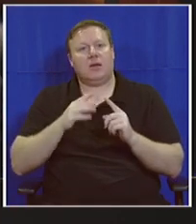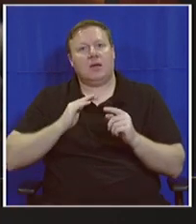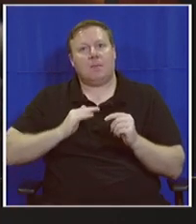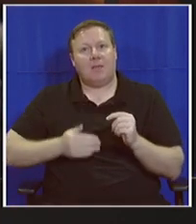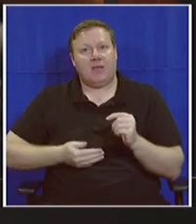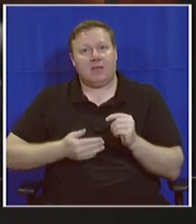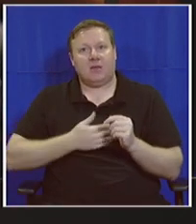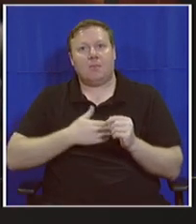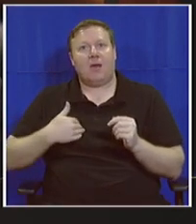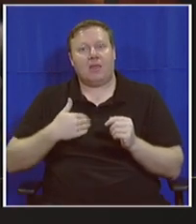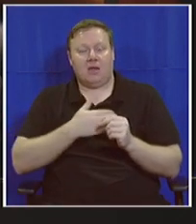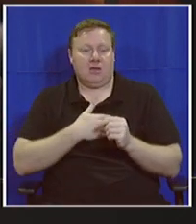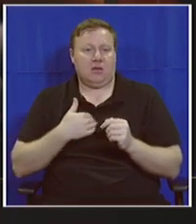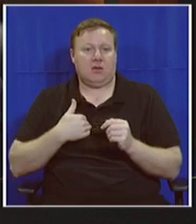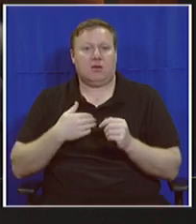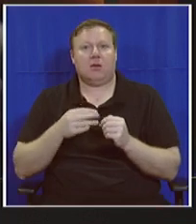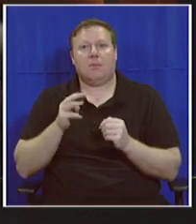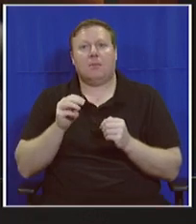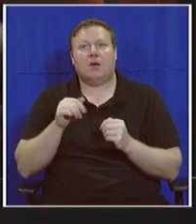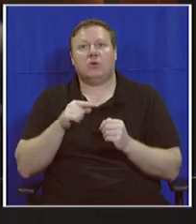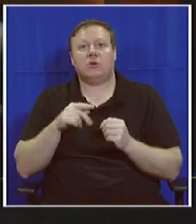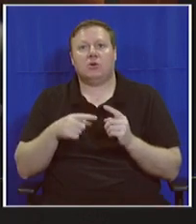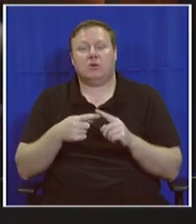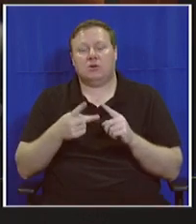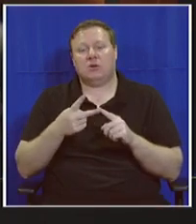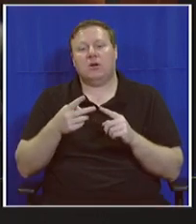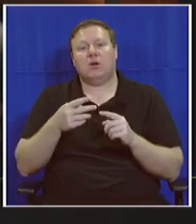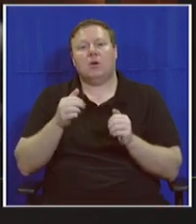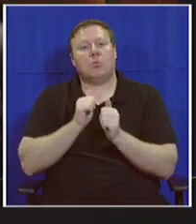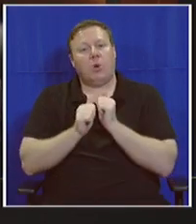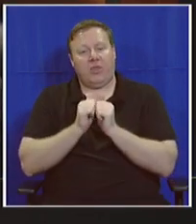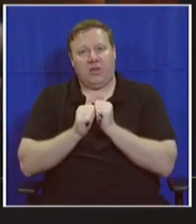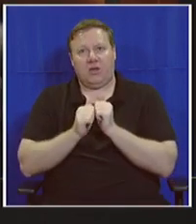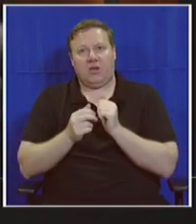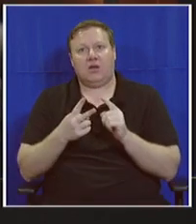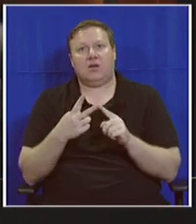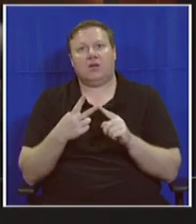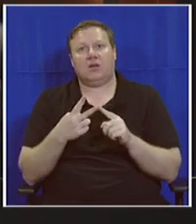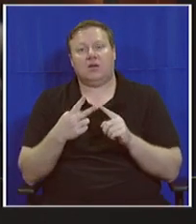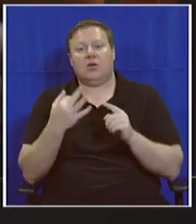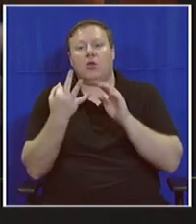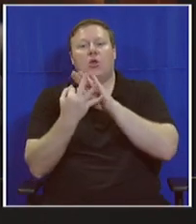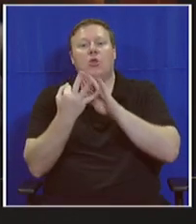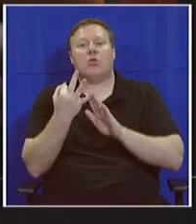Mama Manzuza, the brother, three sisters,